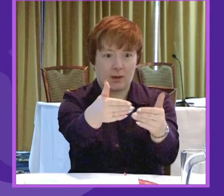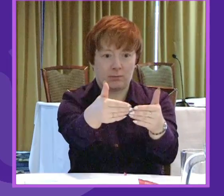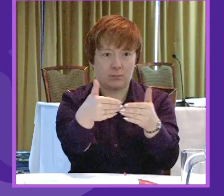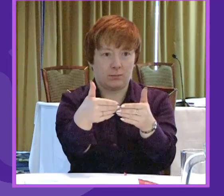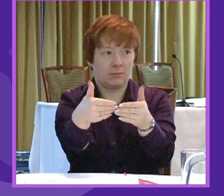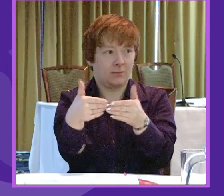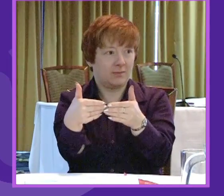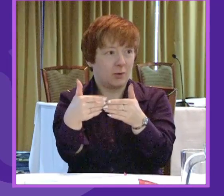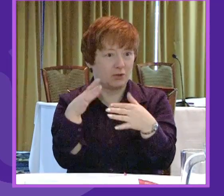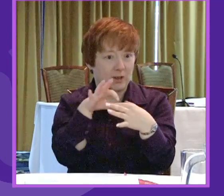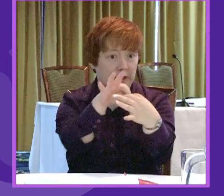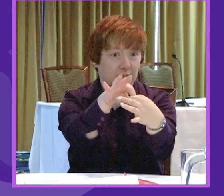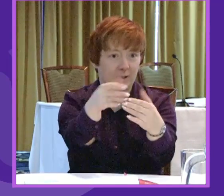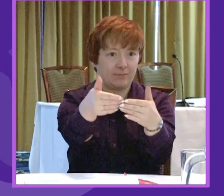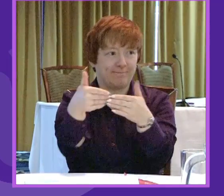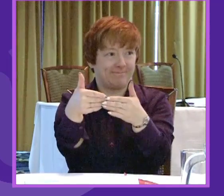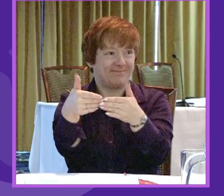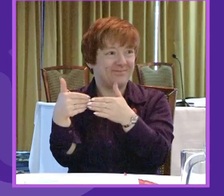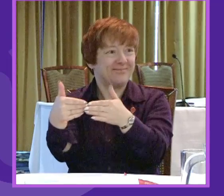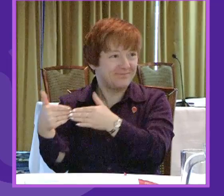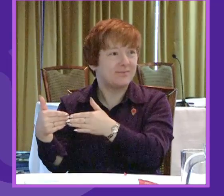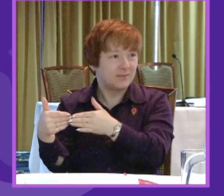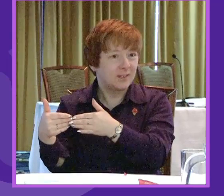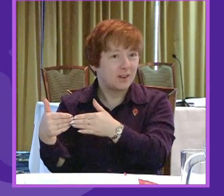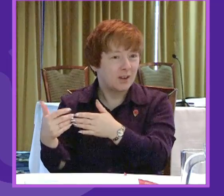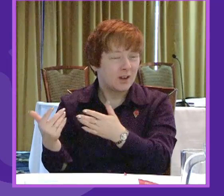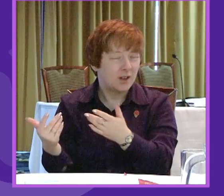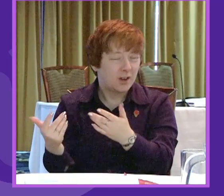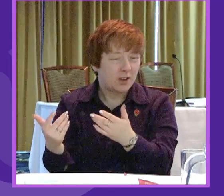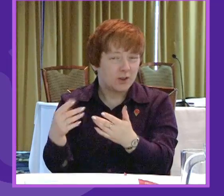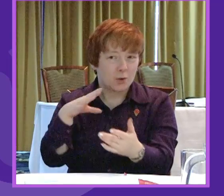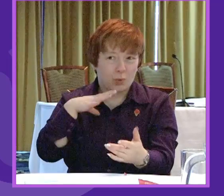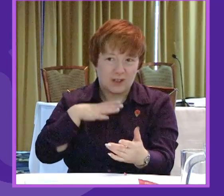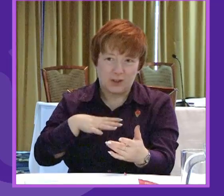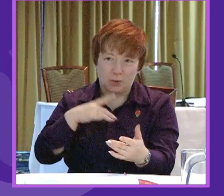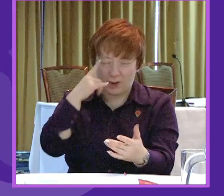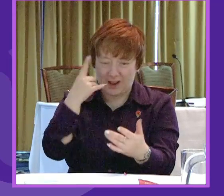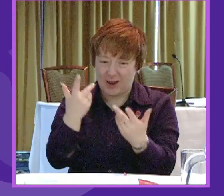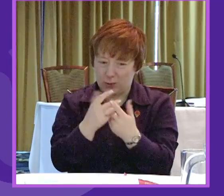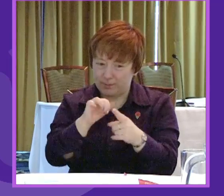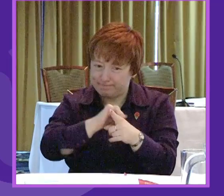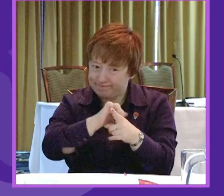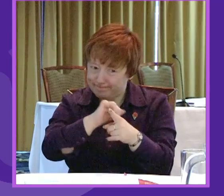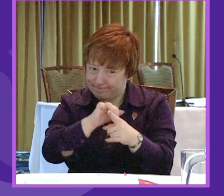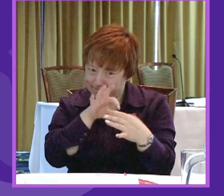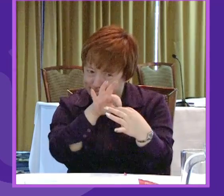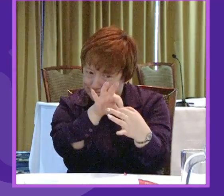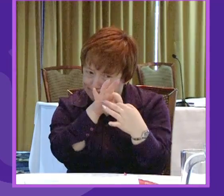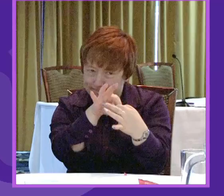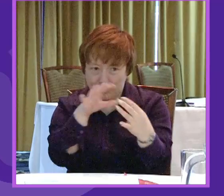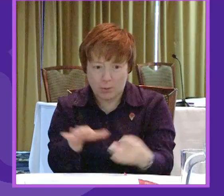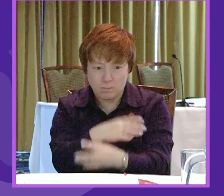own boundaries as we're trying to connect. I think we need to work on